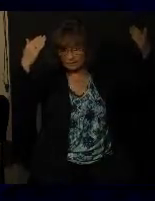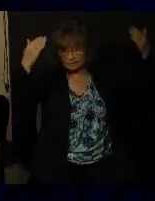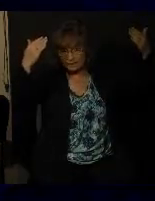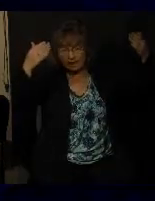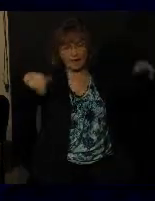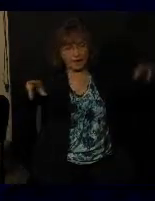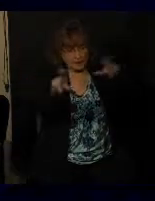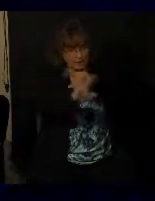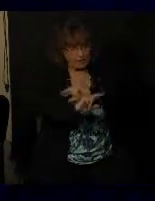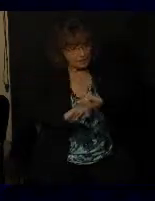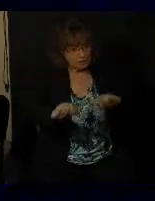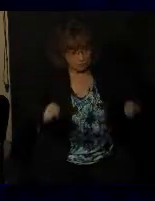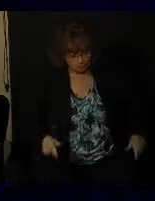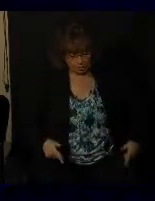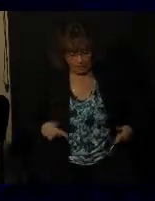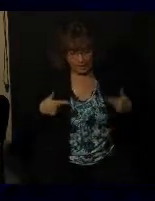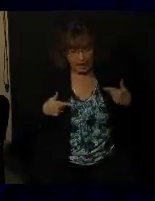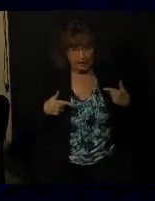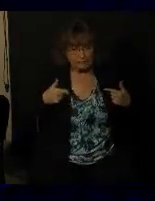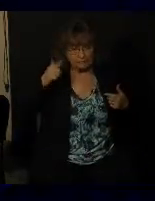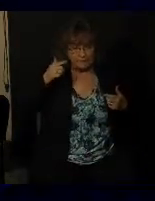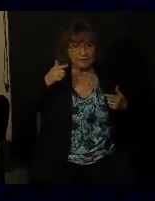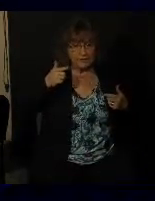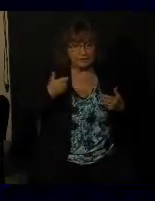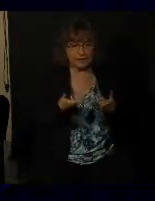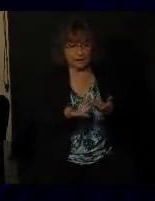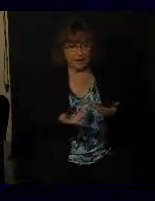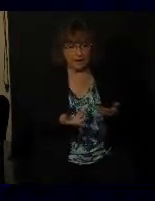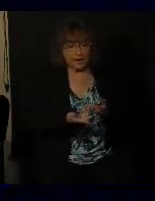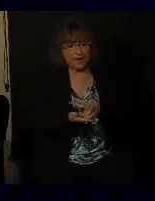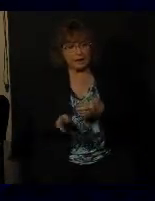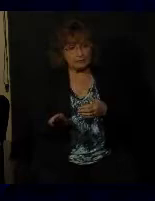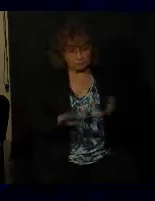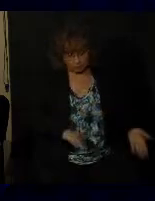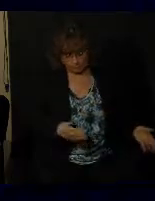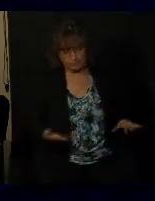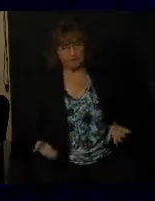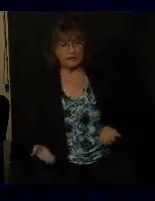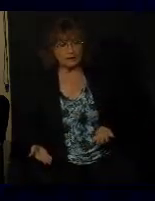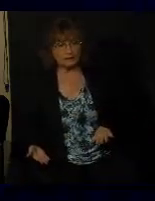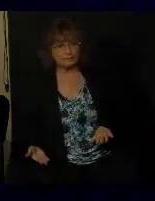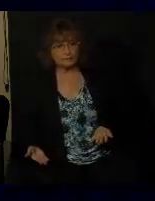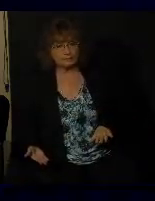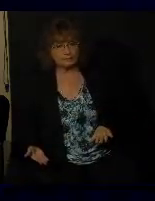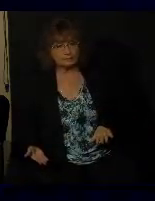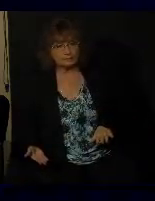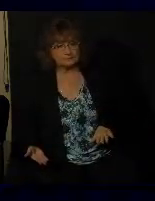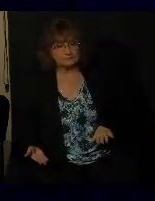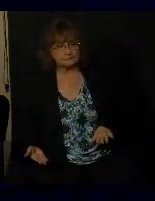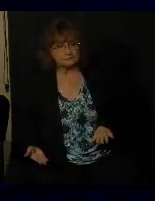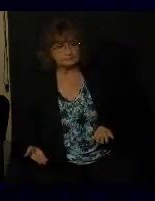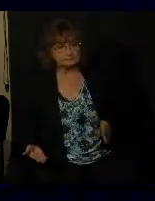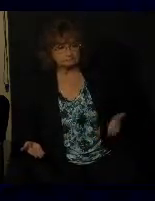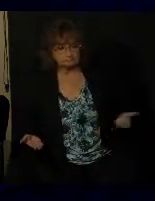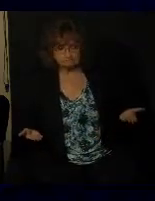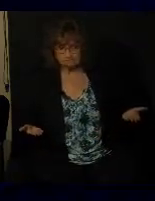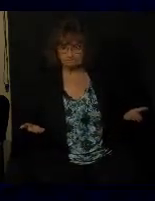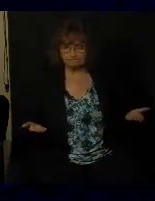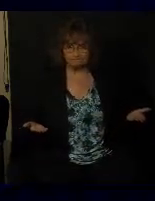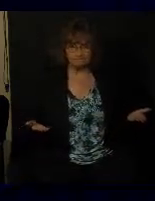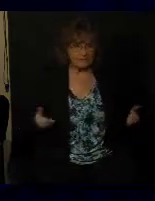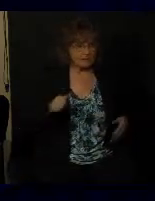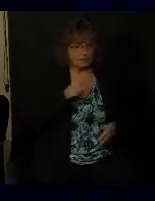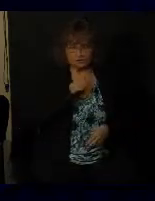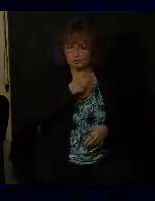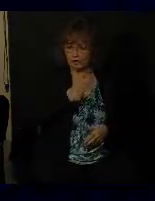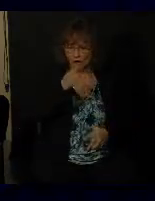one life to appreciate, the grand design of the universe. And for that, he says,